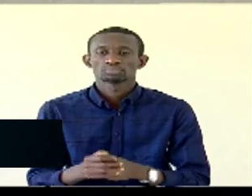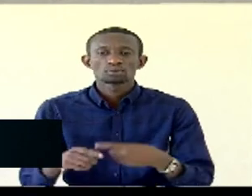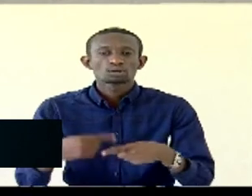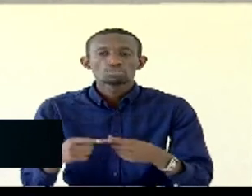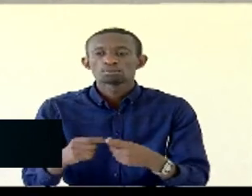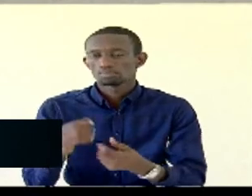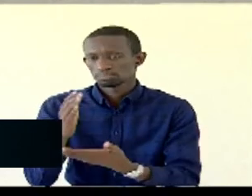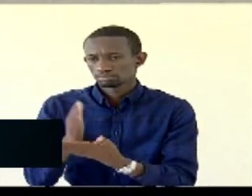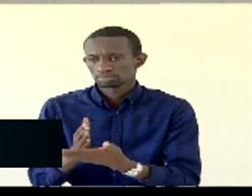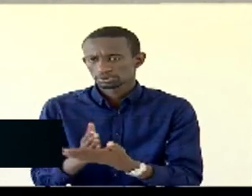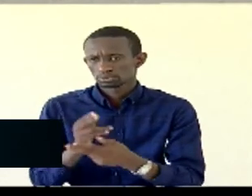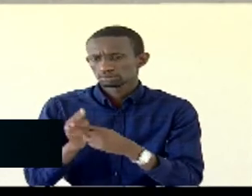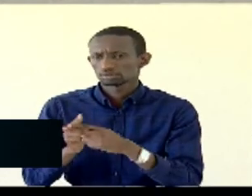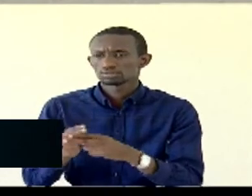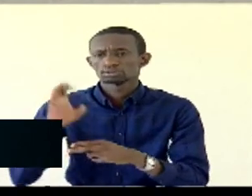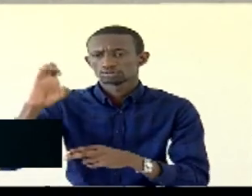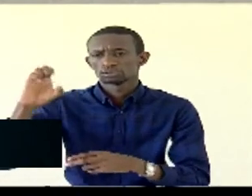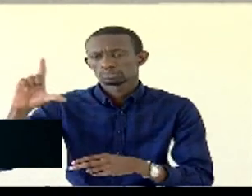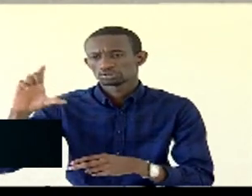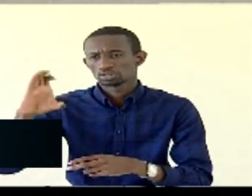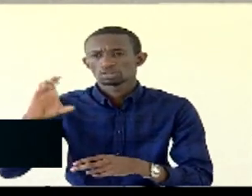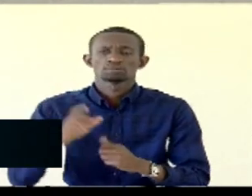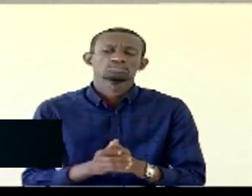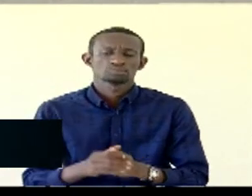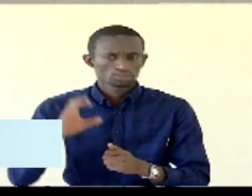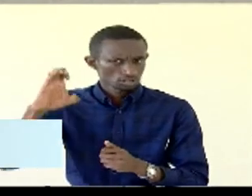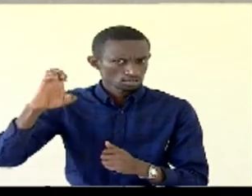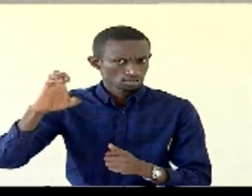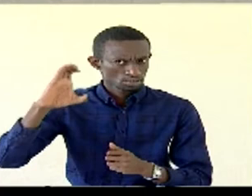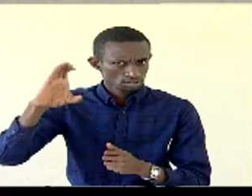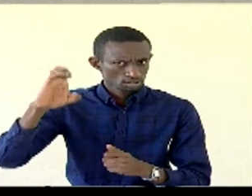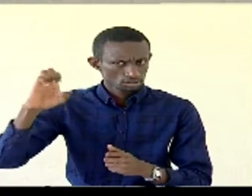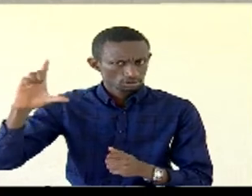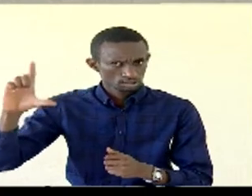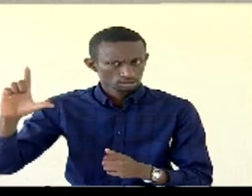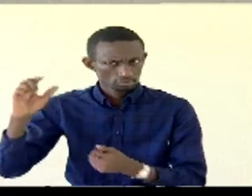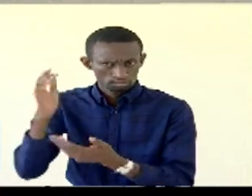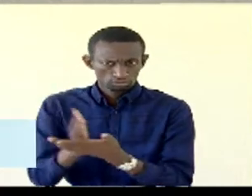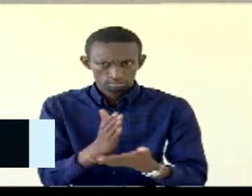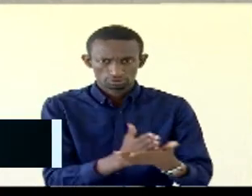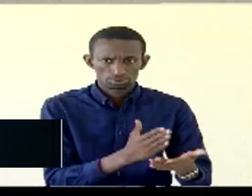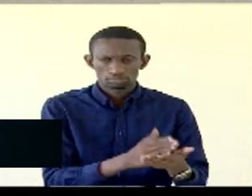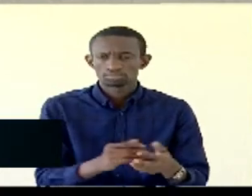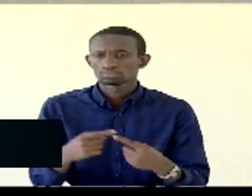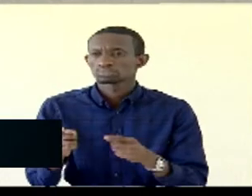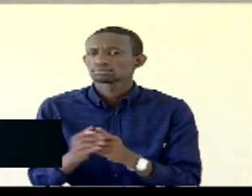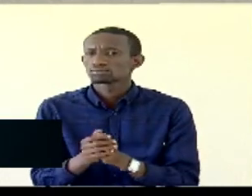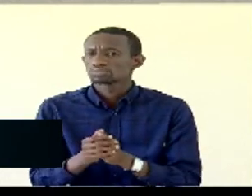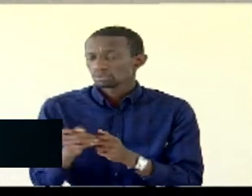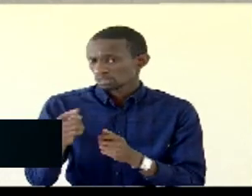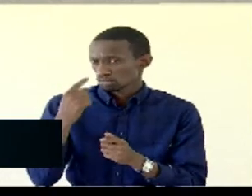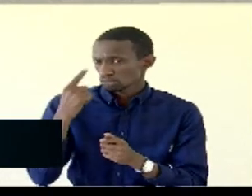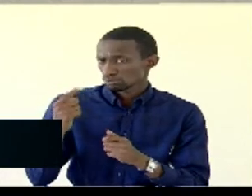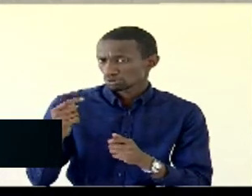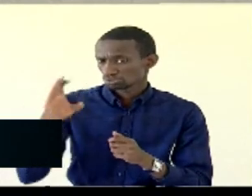cell division, in which we are now focusing on mitotic cell division. Please remember that we looked at the cell cycle